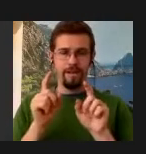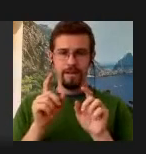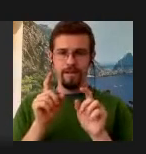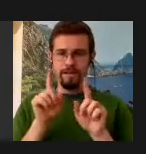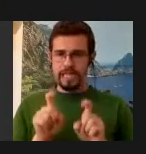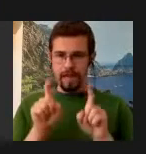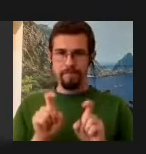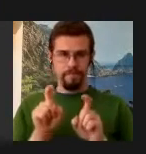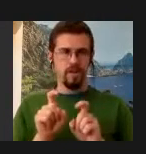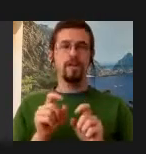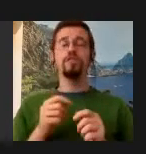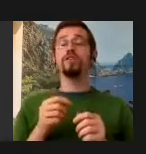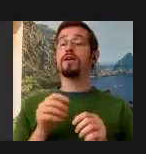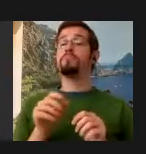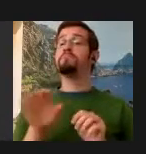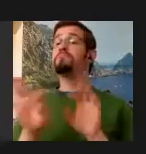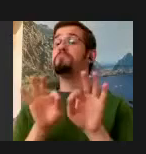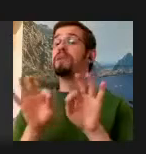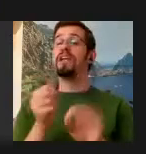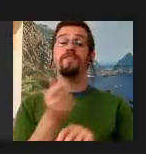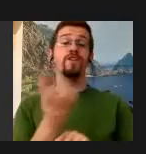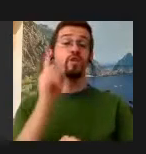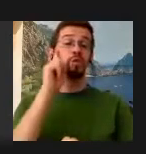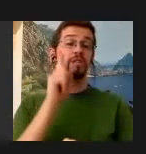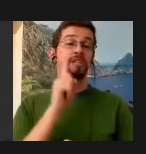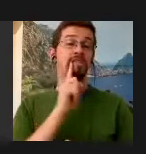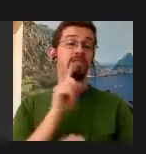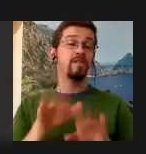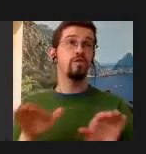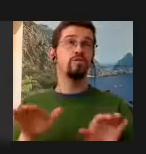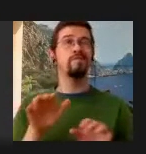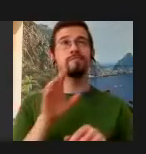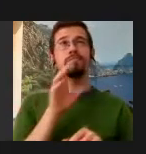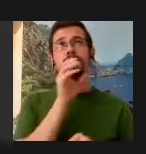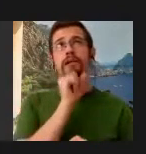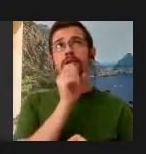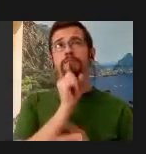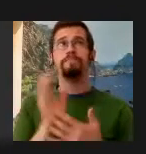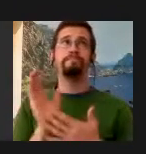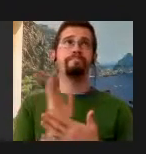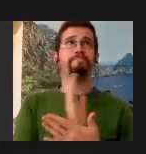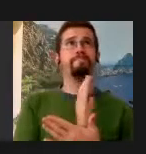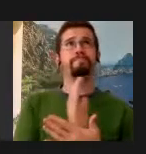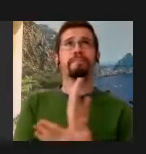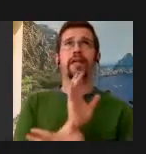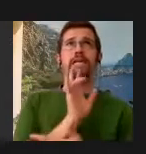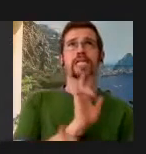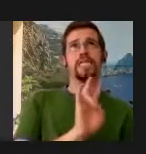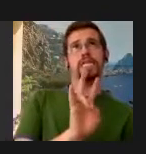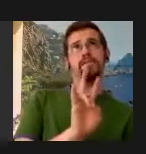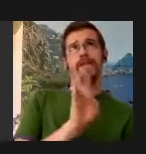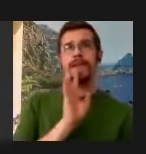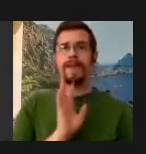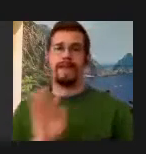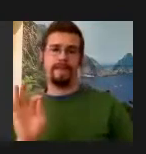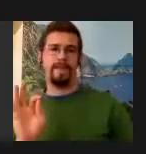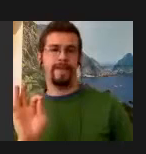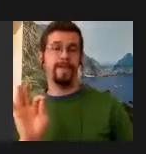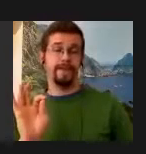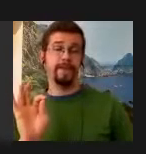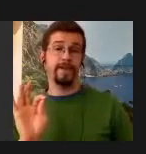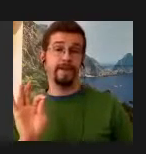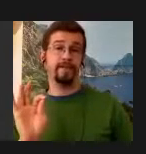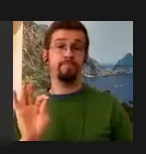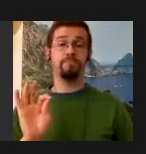children. They were their ages. They were between 7 and 9.